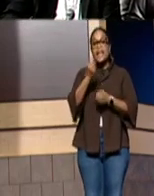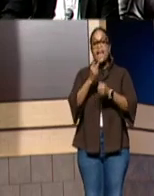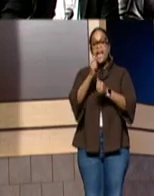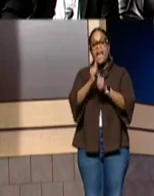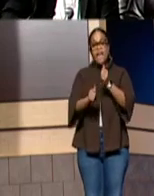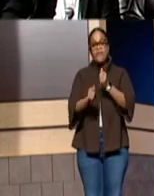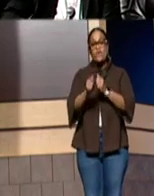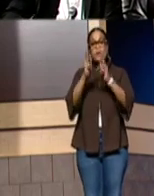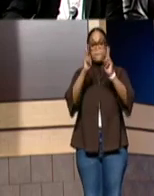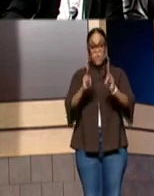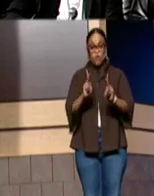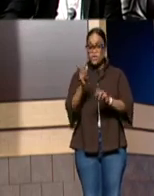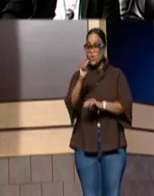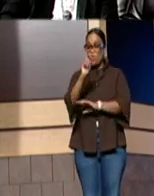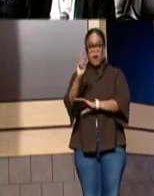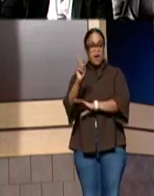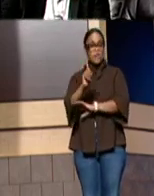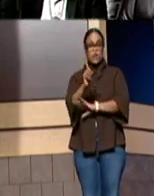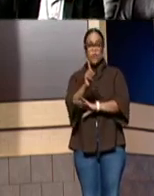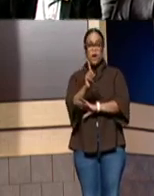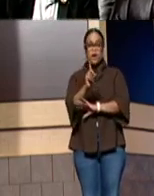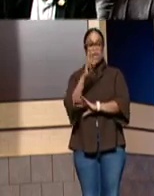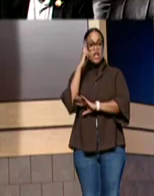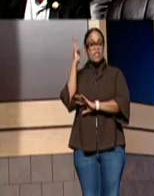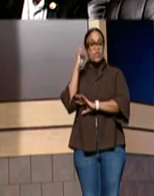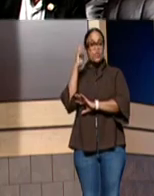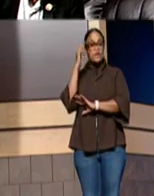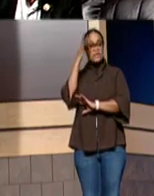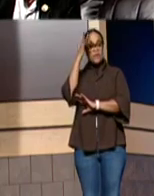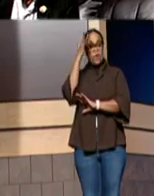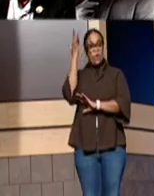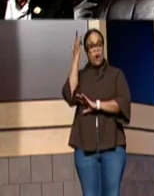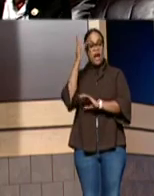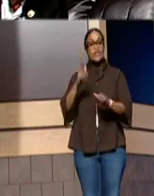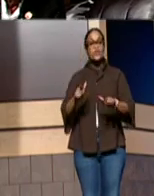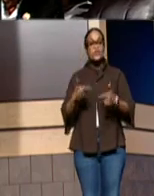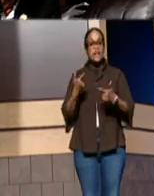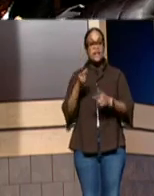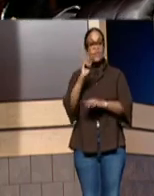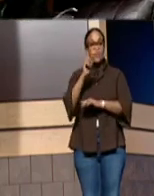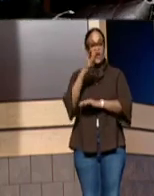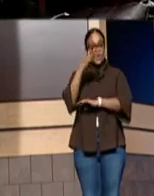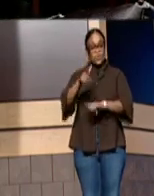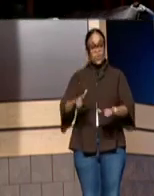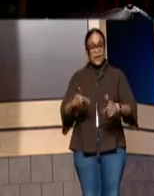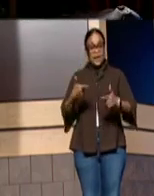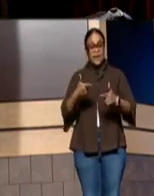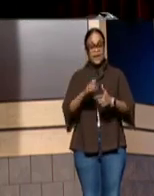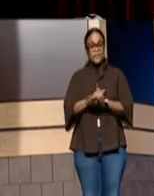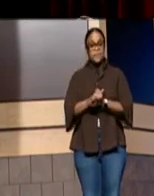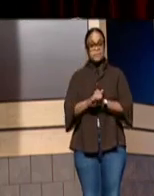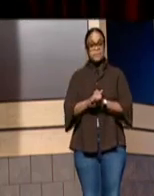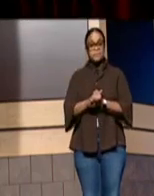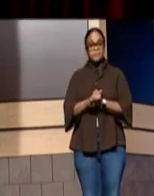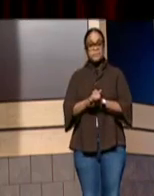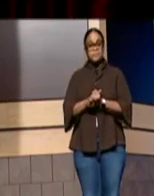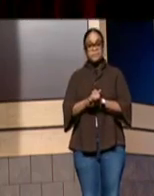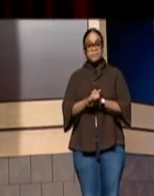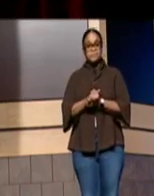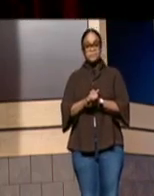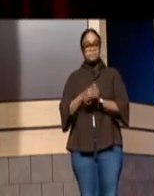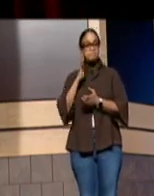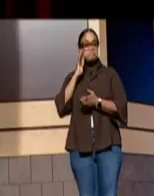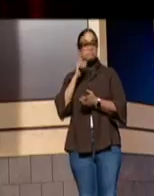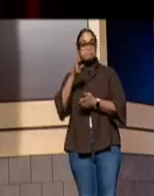wherever you are, the reason why you live where you live on your block. Is that the camera? Hey, you. I'm talking